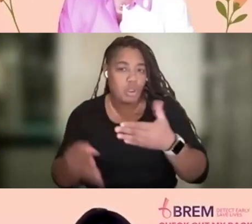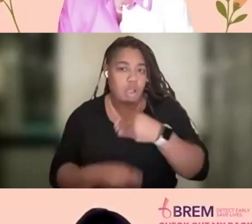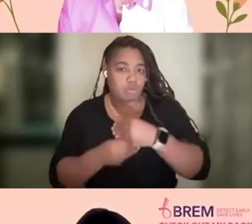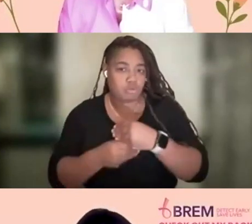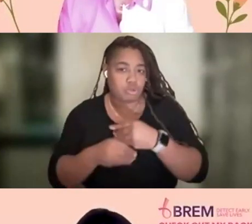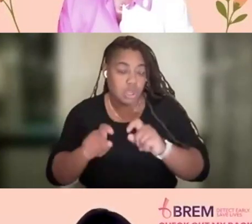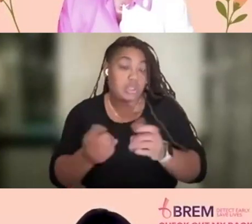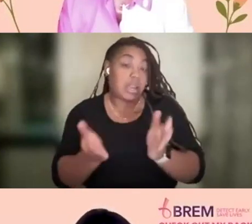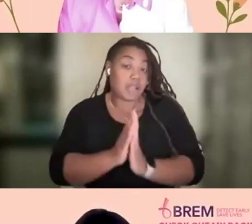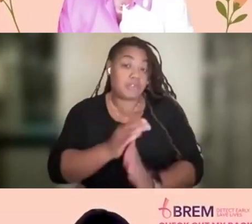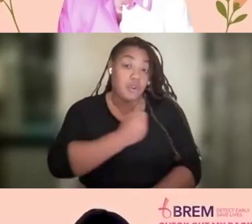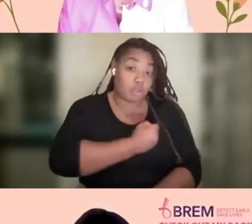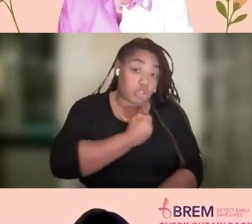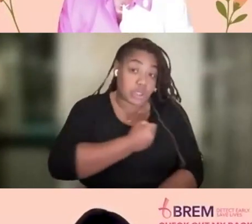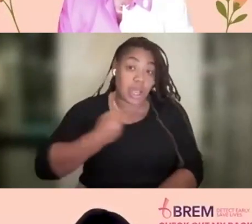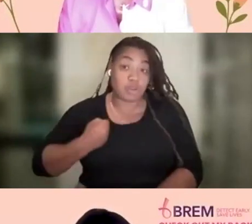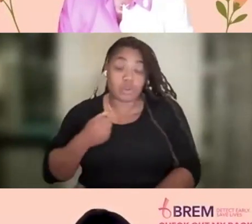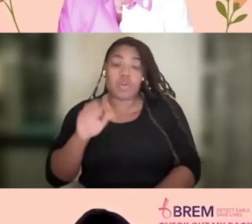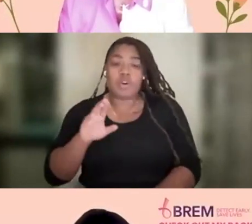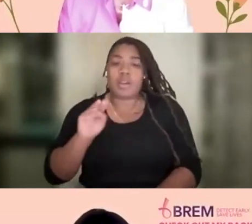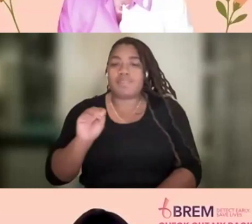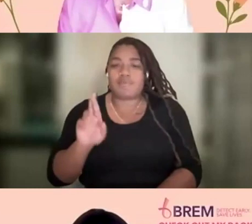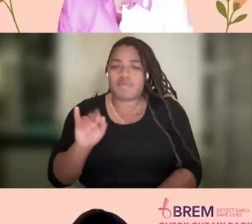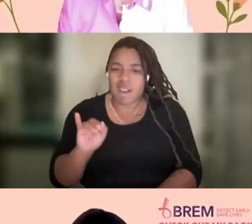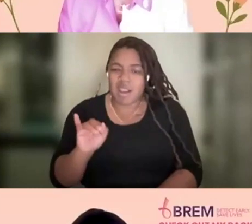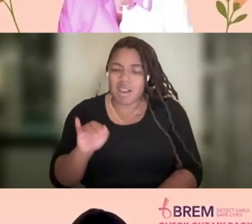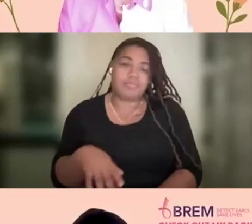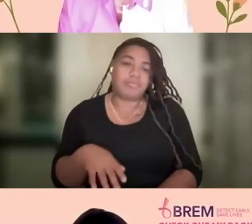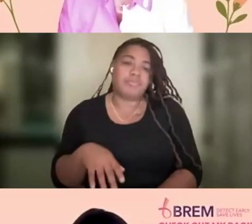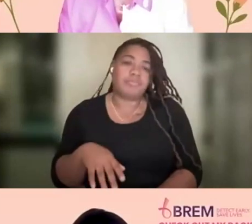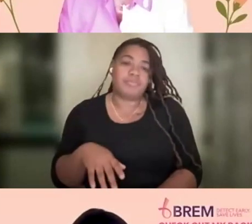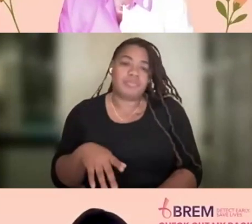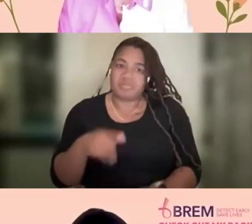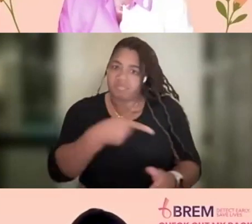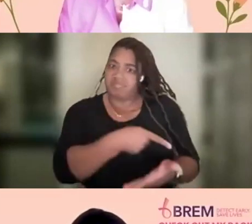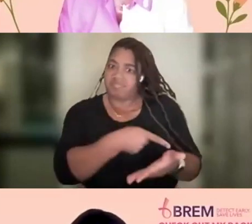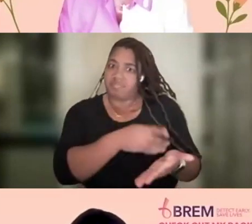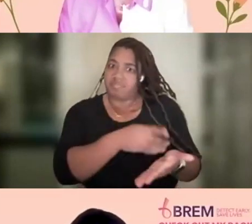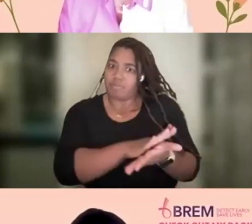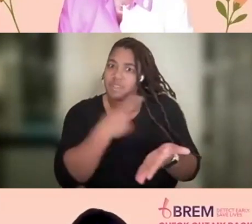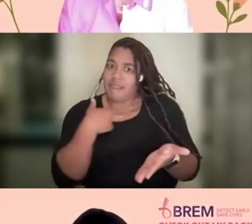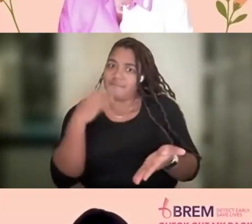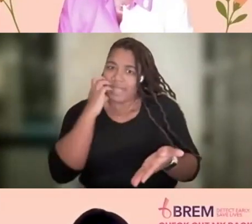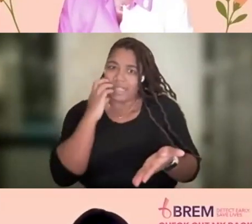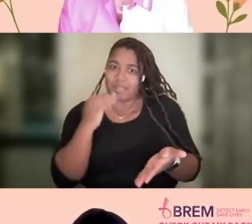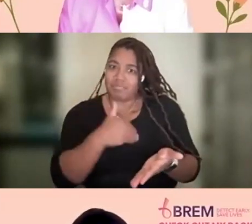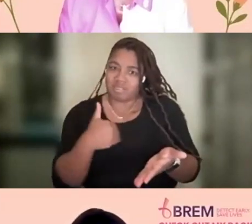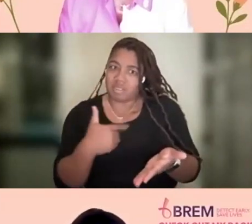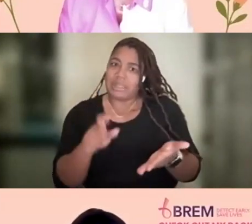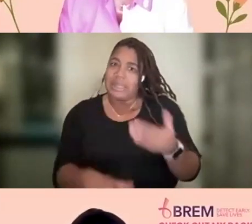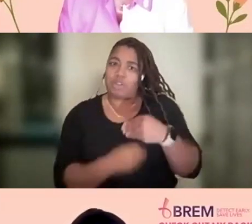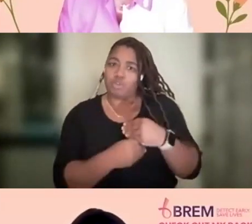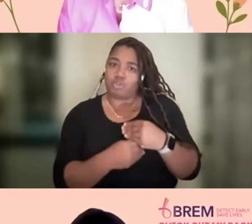or an MRI, because I have dense breasts, so I want it for extra screening. That's what a lot of our patients at GW